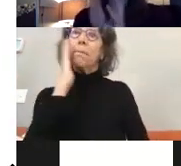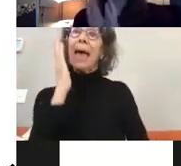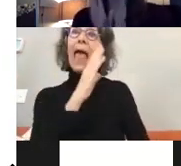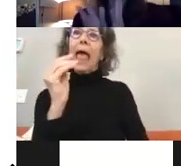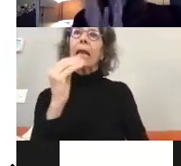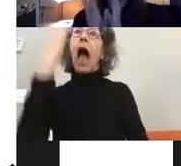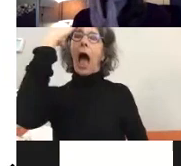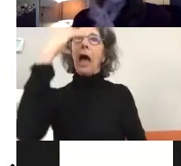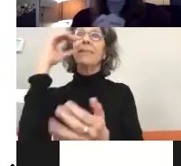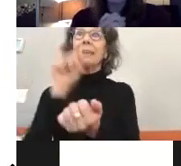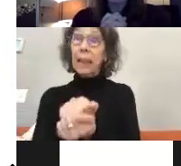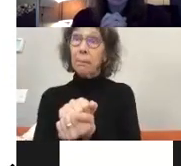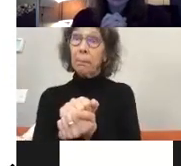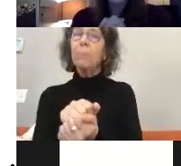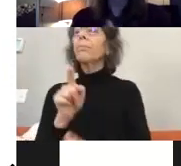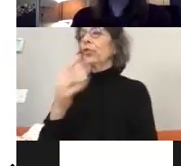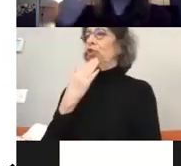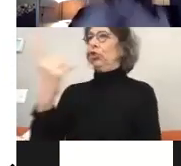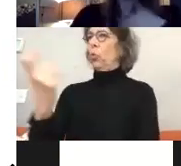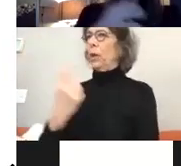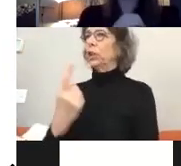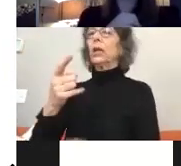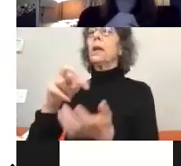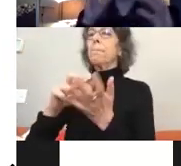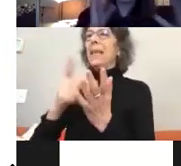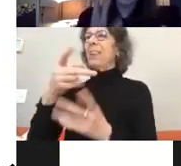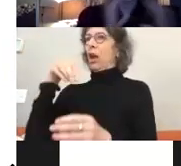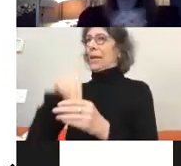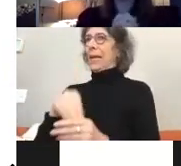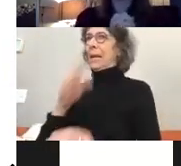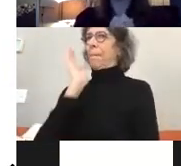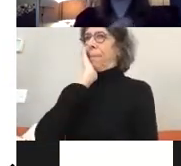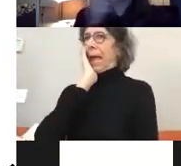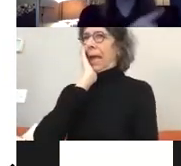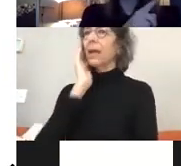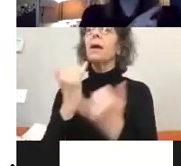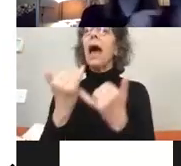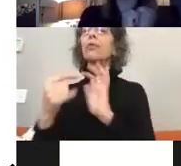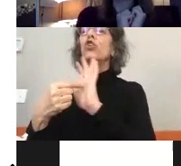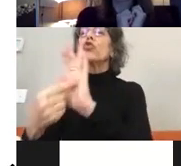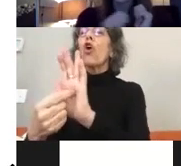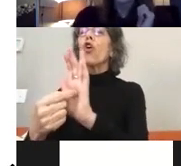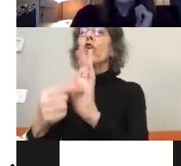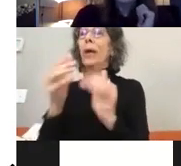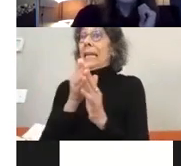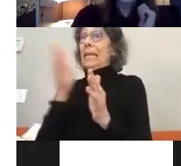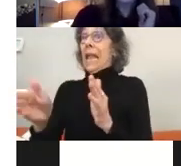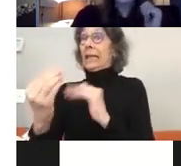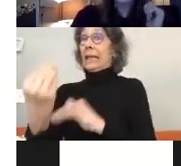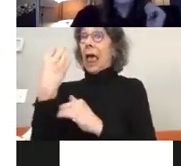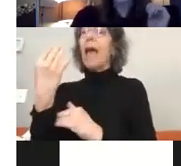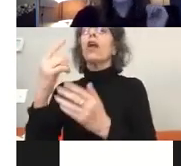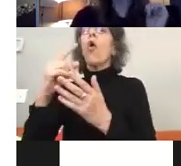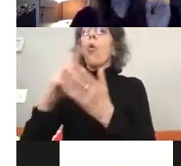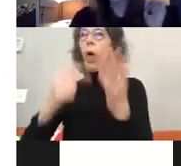So this is saying just that they are in bed. So I'm going to show you some of the actual sleep on the next slide. But to show